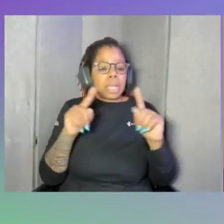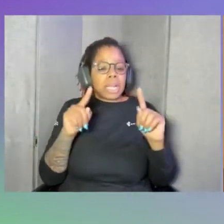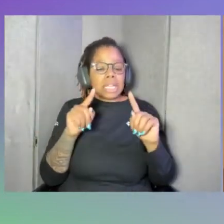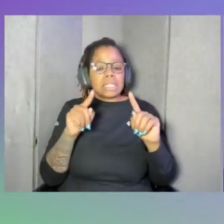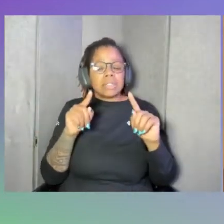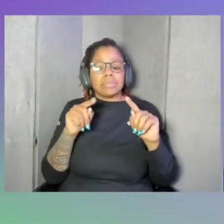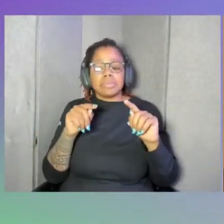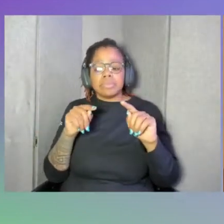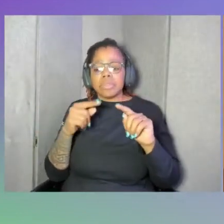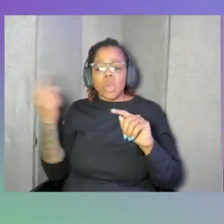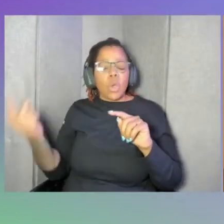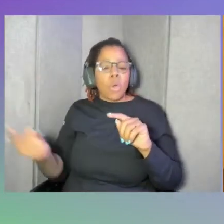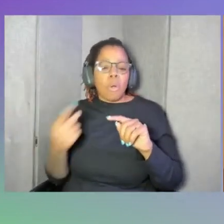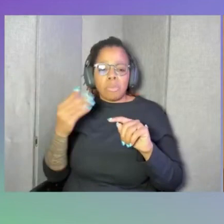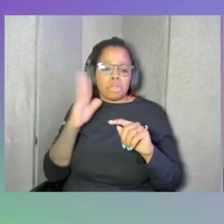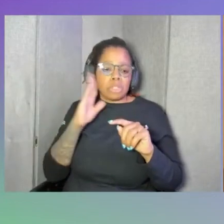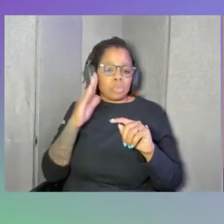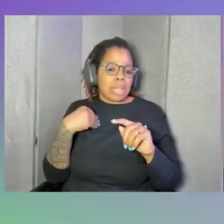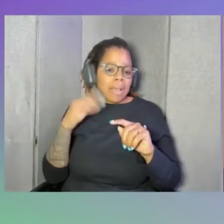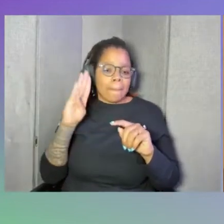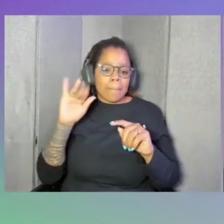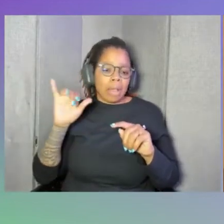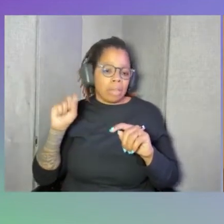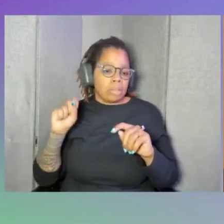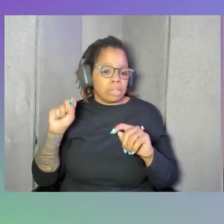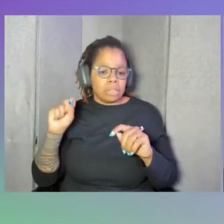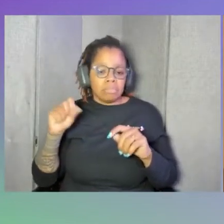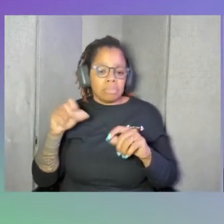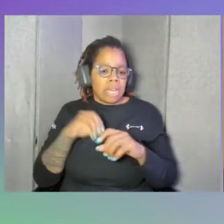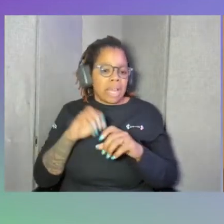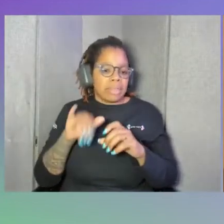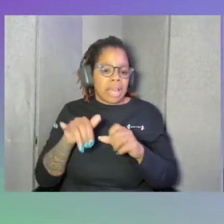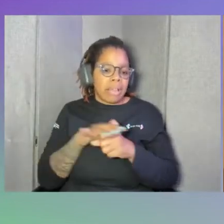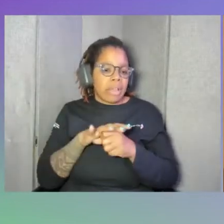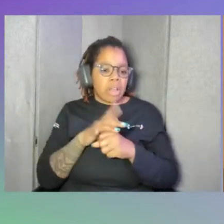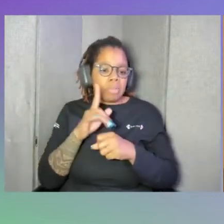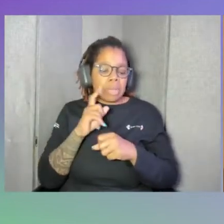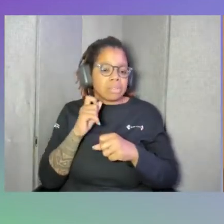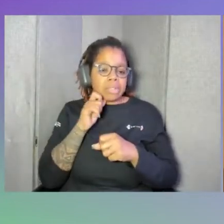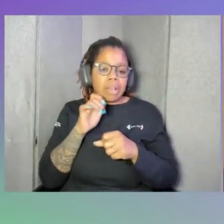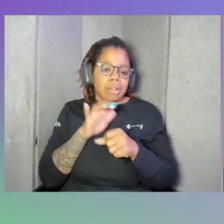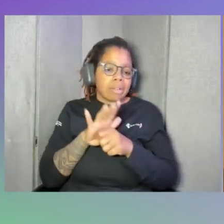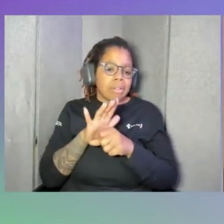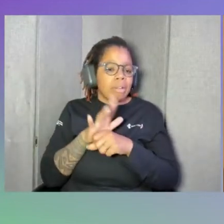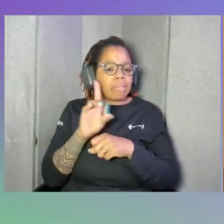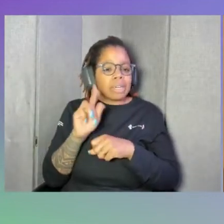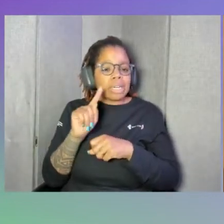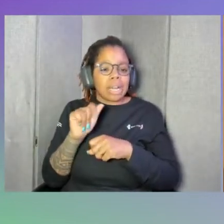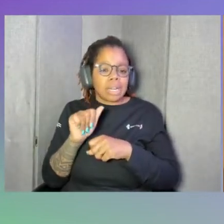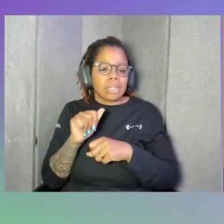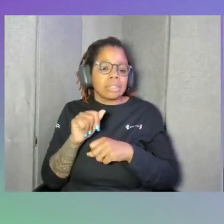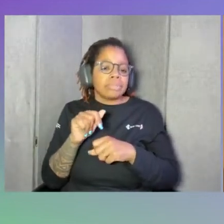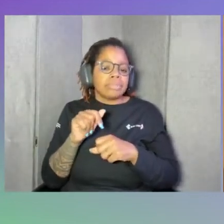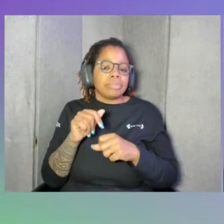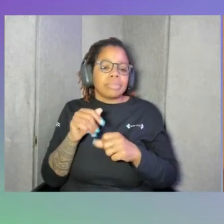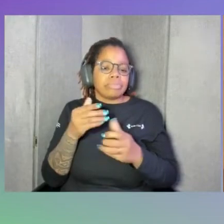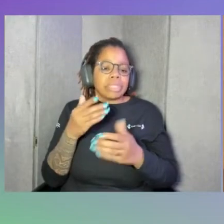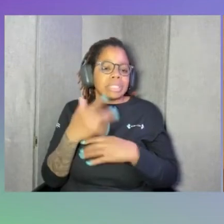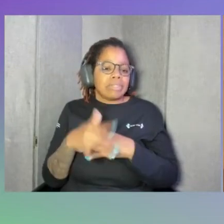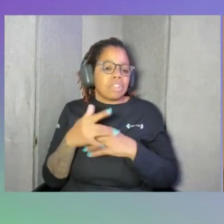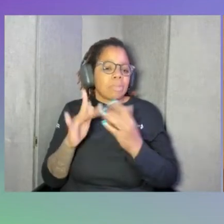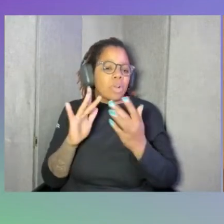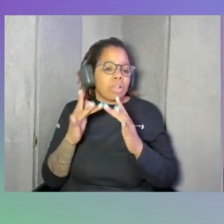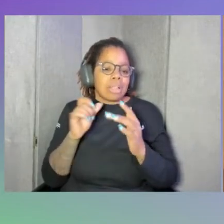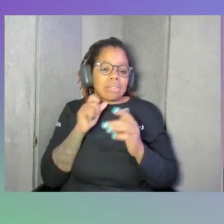there's always going to be bias in that area because not enough data exists online. There's not